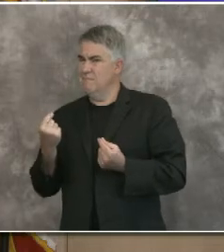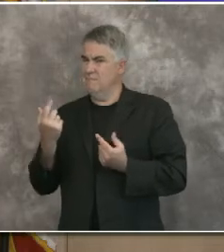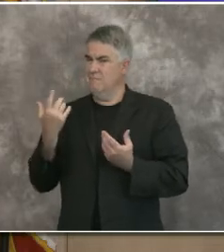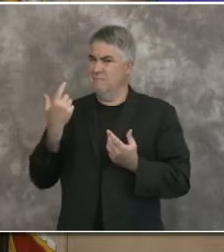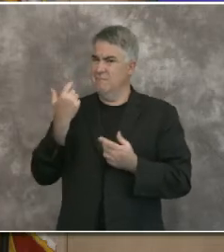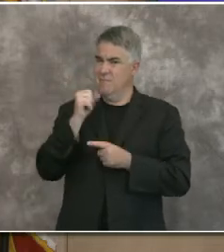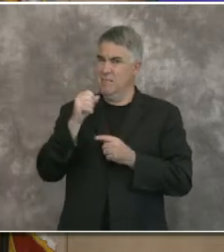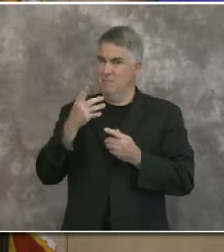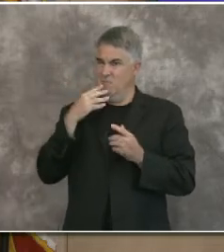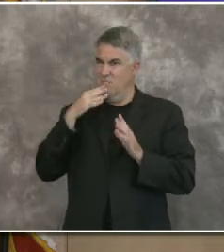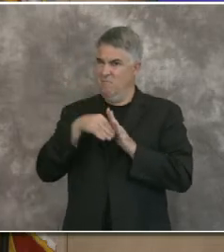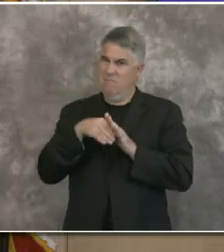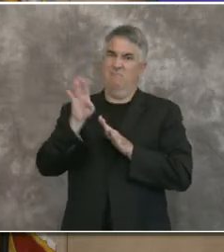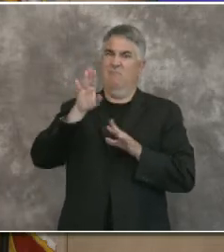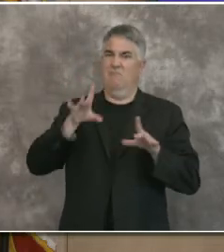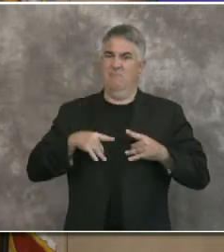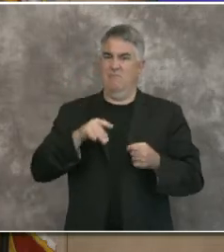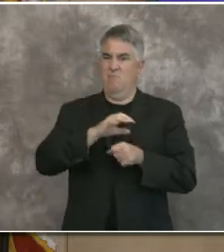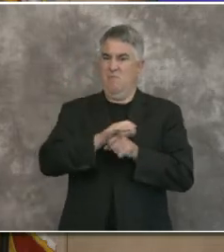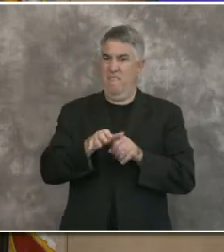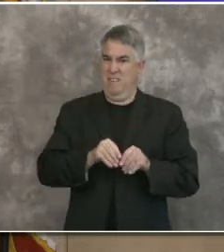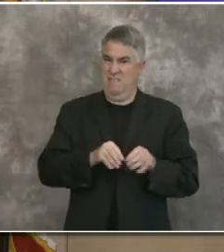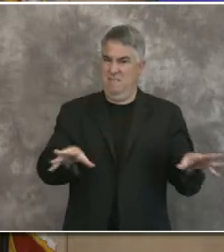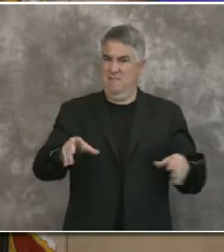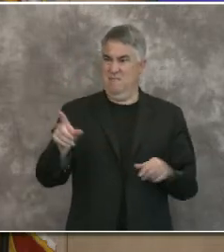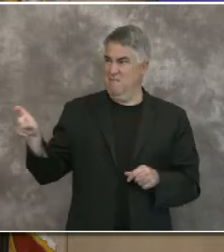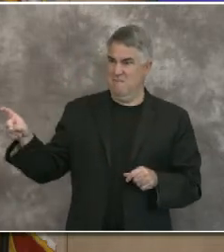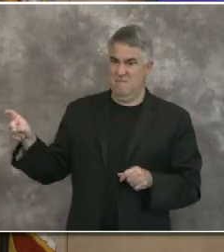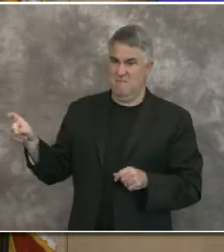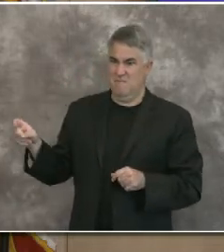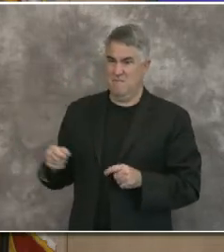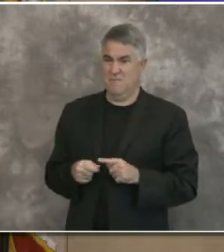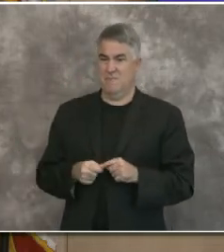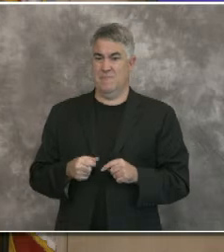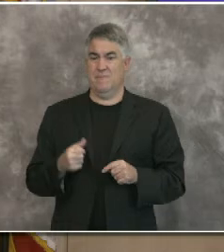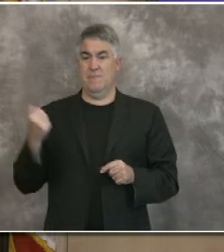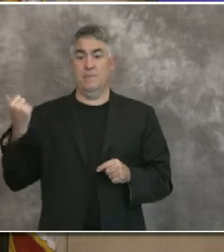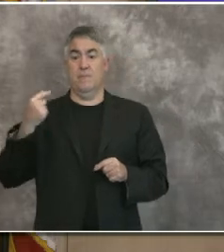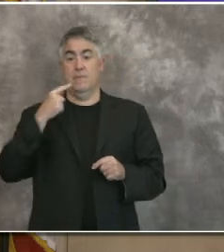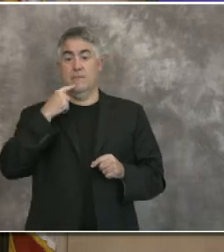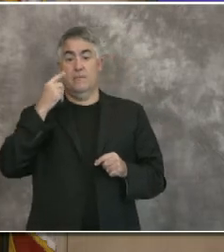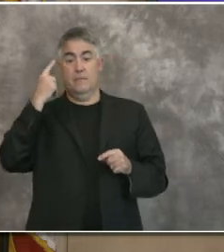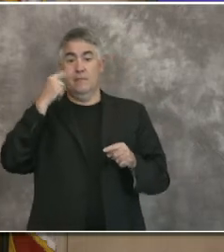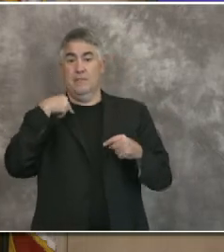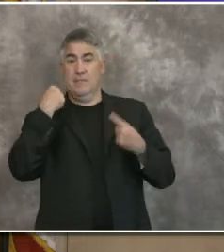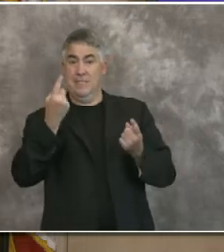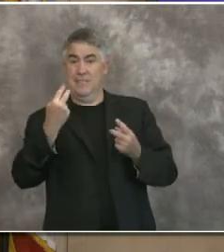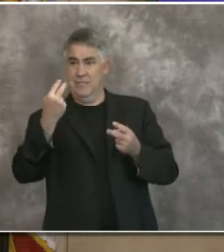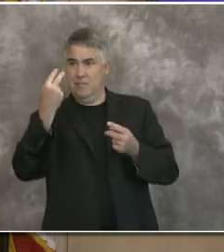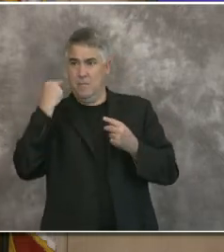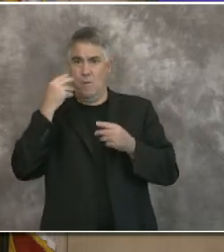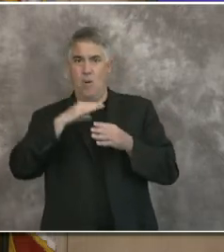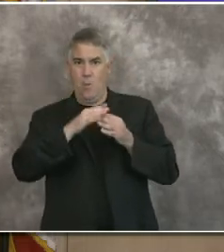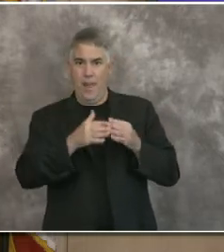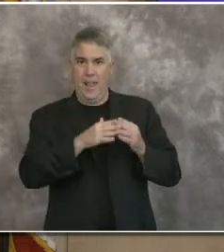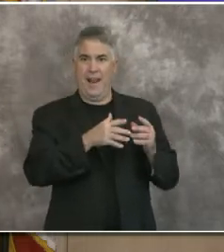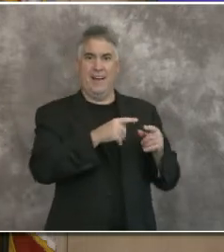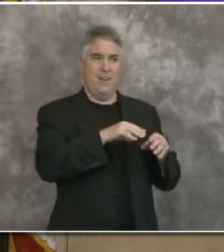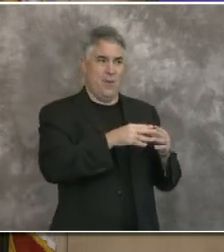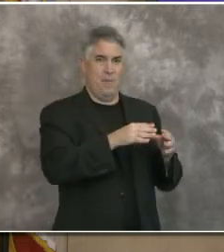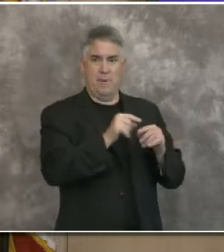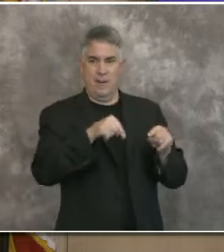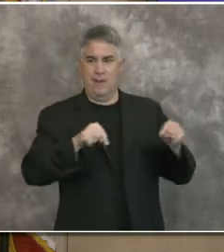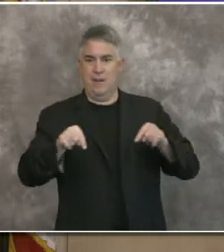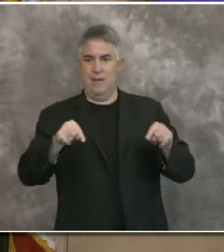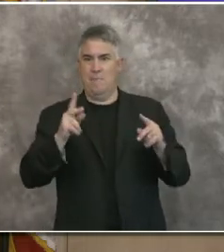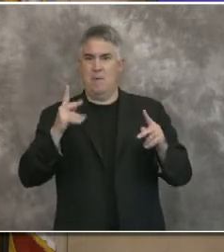spike in cases, but it has been a few weeks since Memorial Day, which is when we kind of started to see a lot of people going outside.